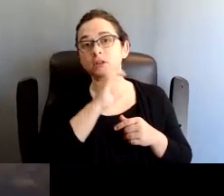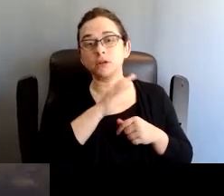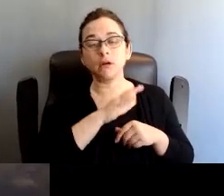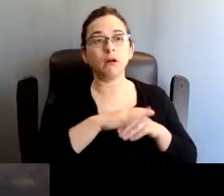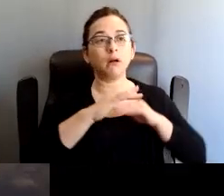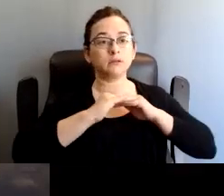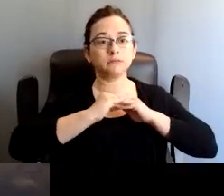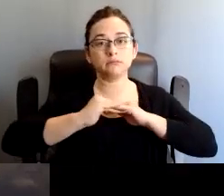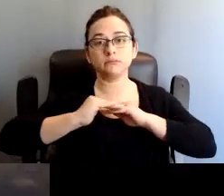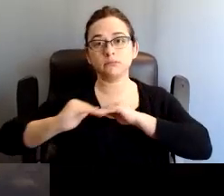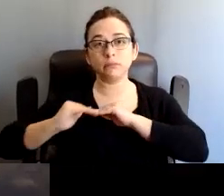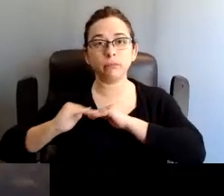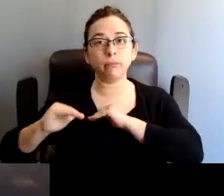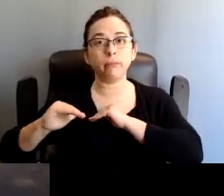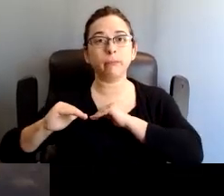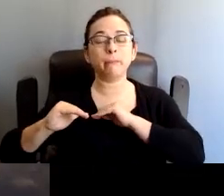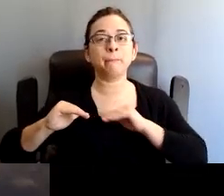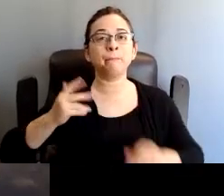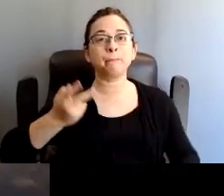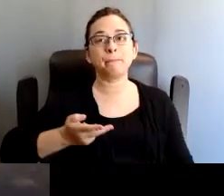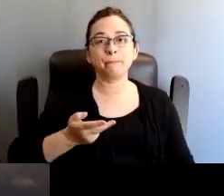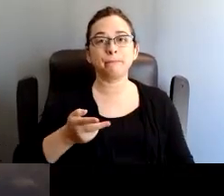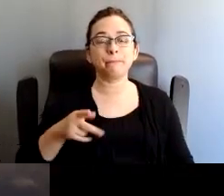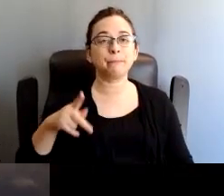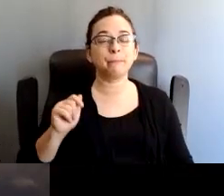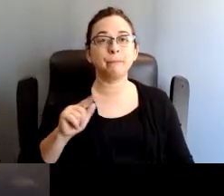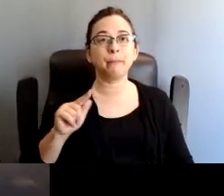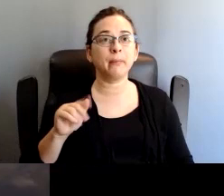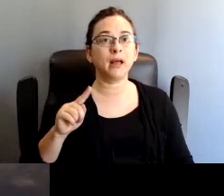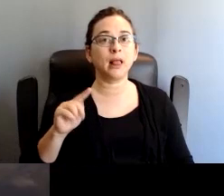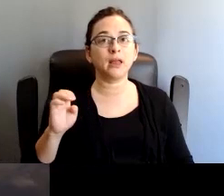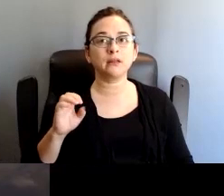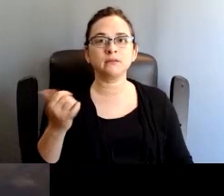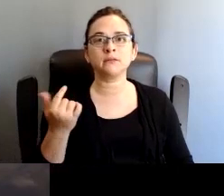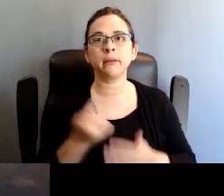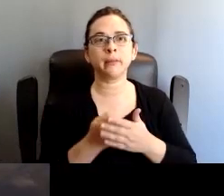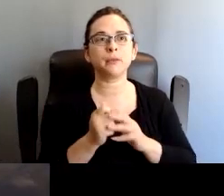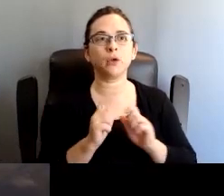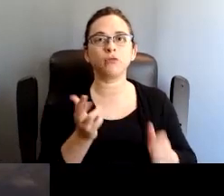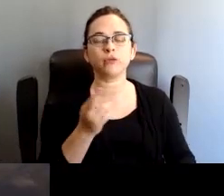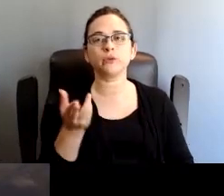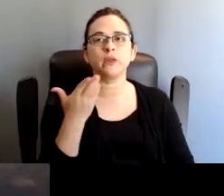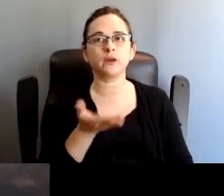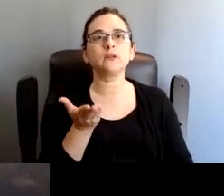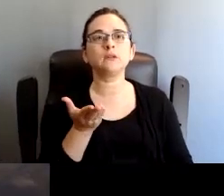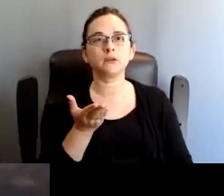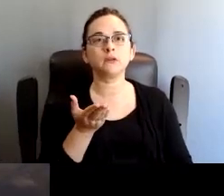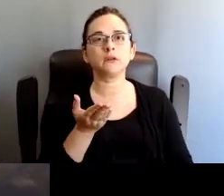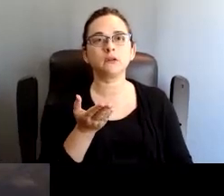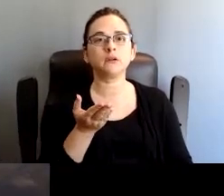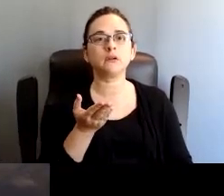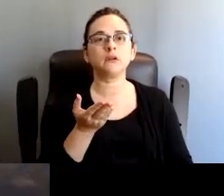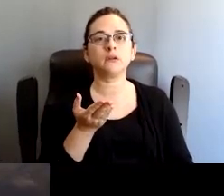so I mean, it's just wonderful. But sometimes that all these resources can be overwhelming. So you